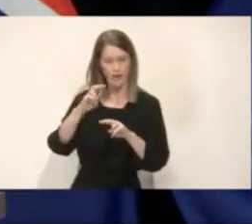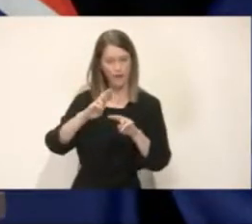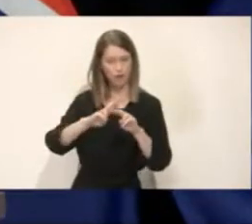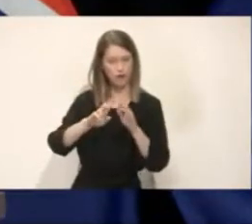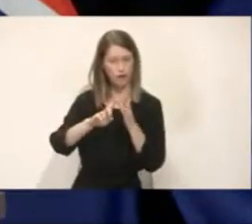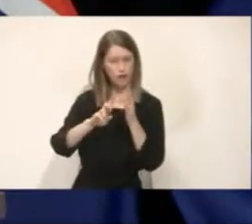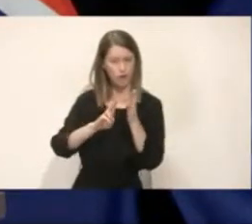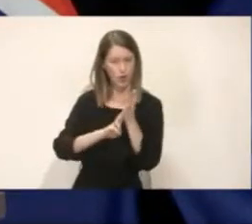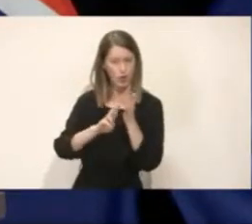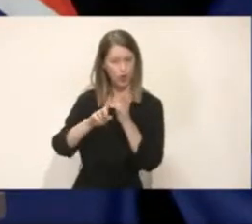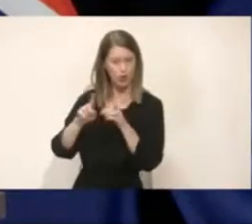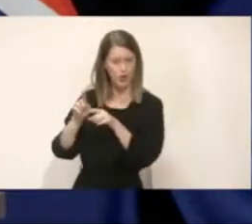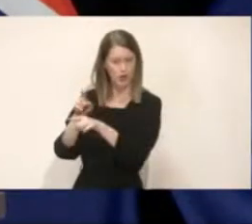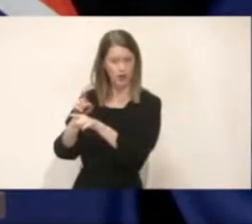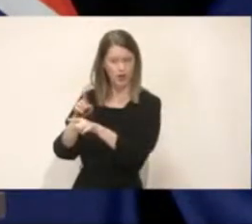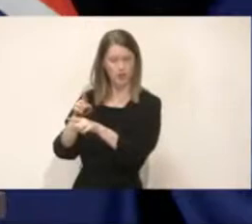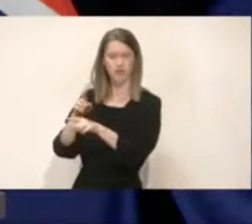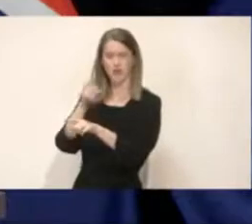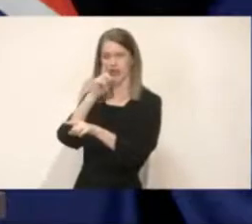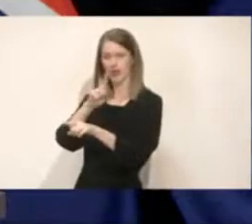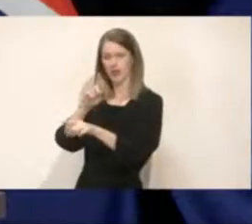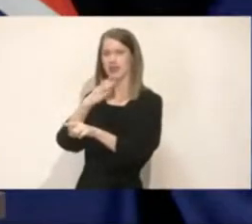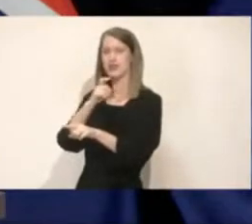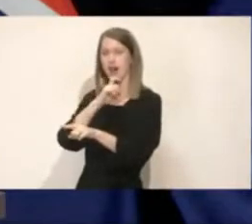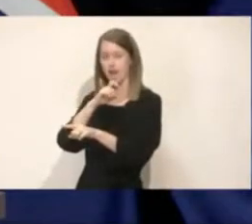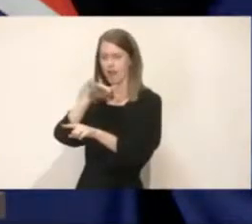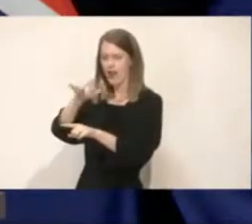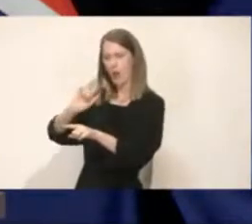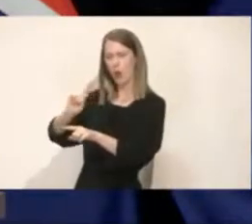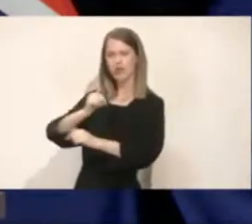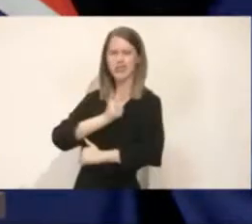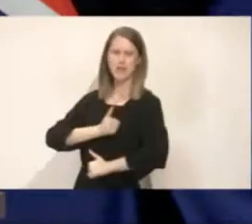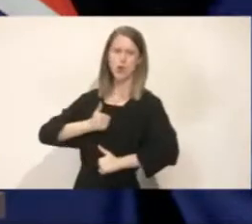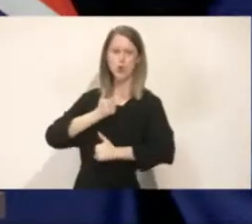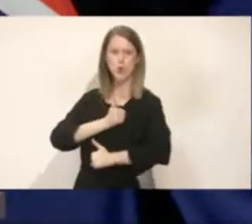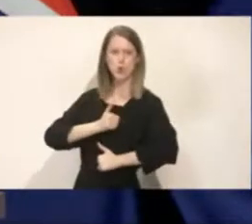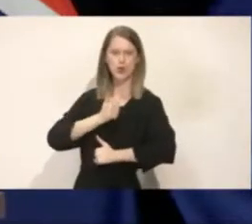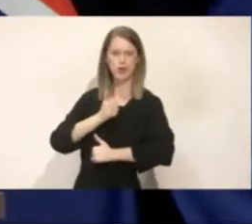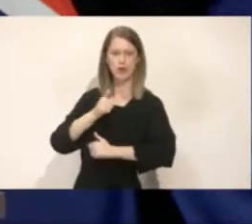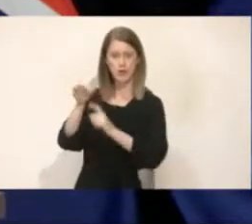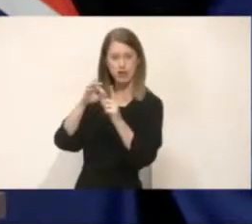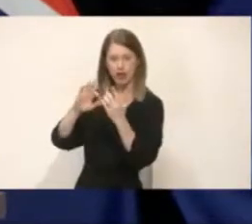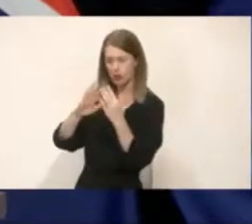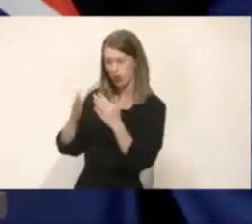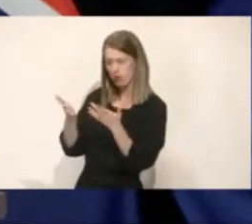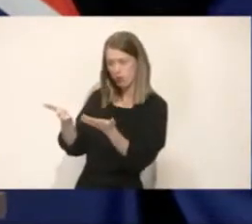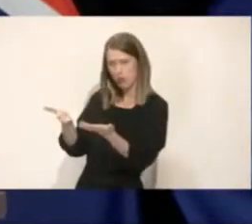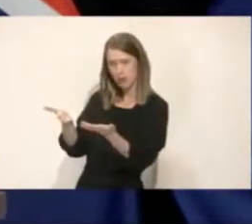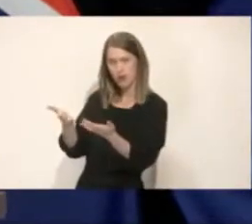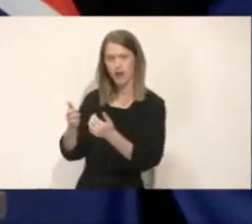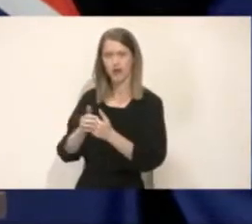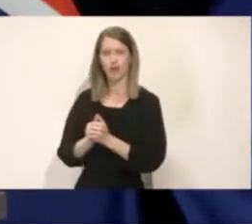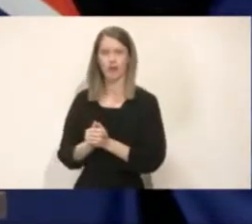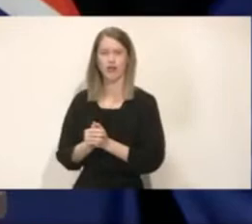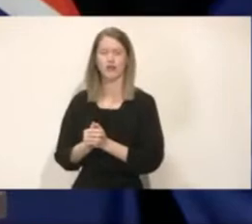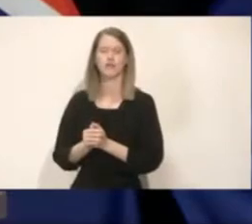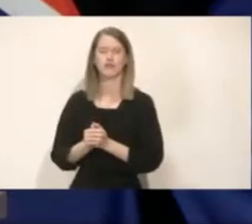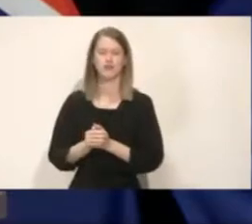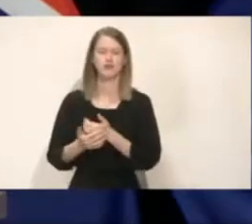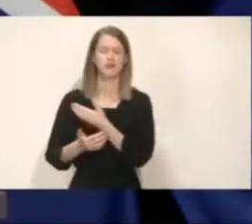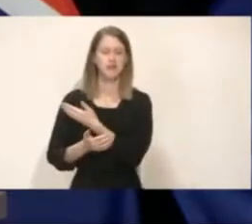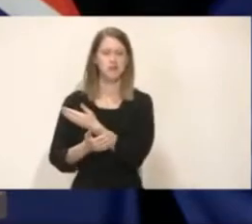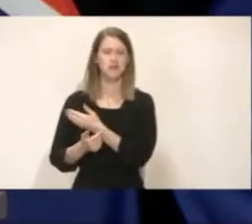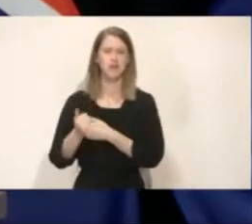the morale among frontline staff and the mood among the Pacifica community?